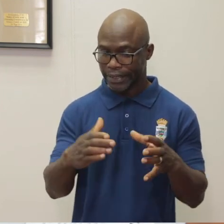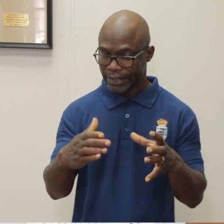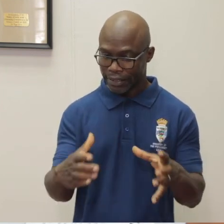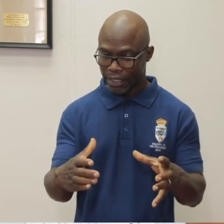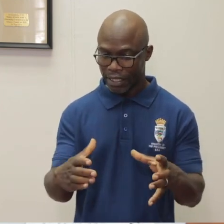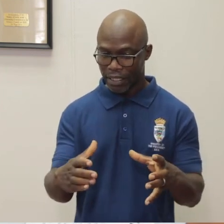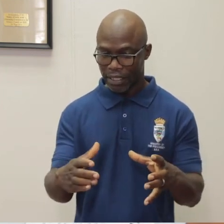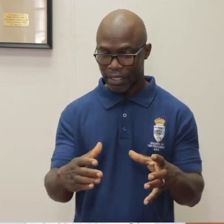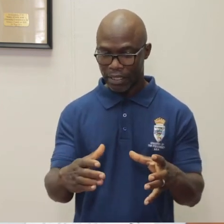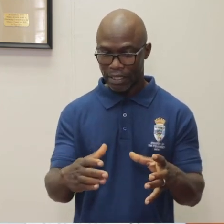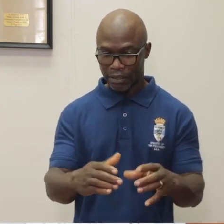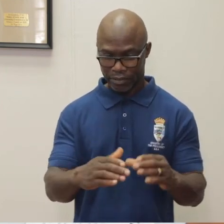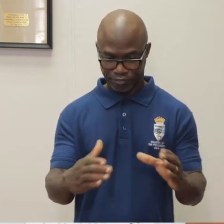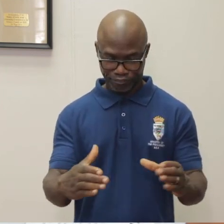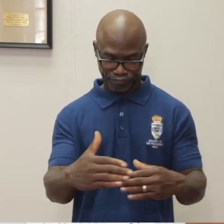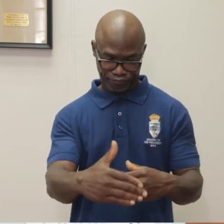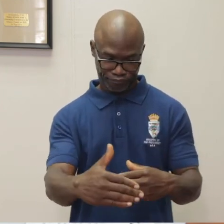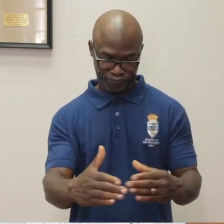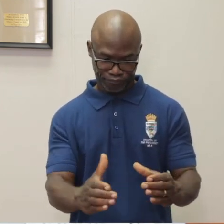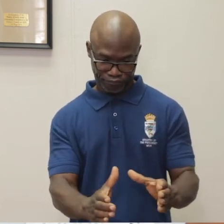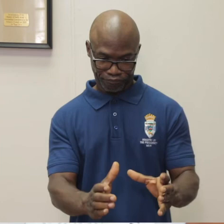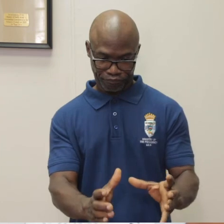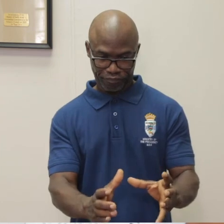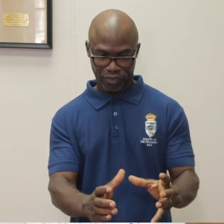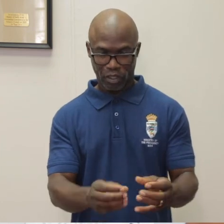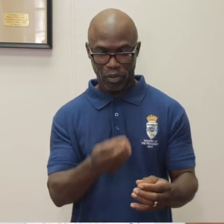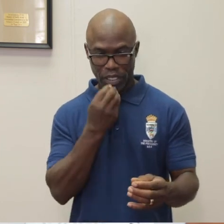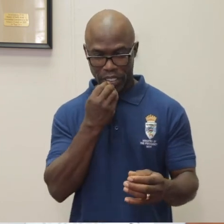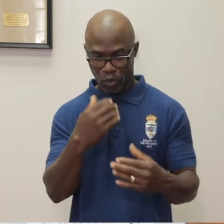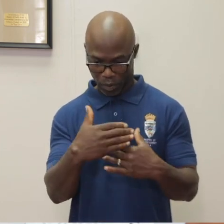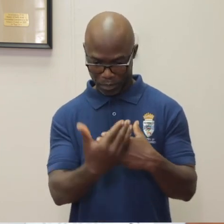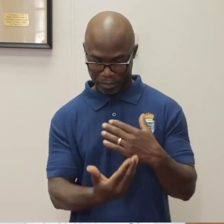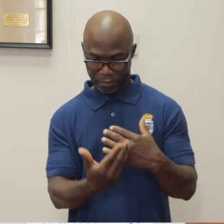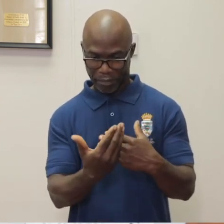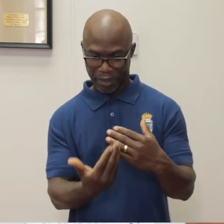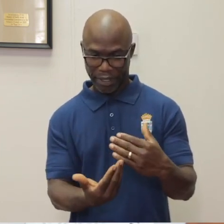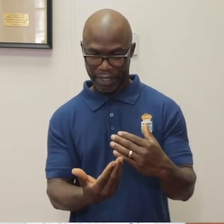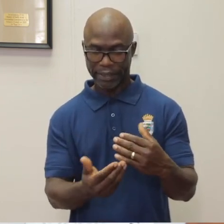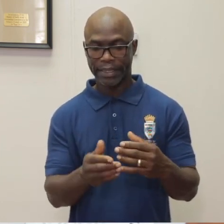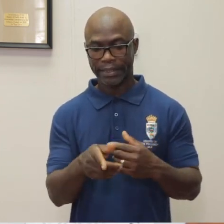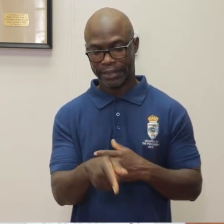should have at a meal. If you eat it with bread, this is the size.